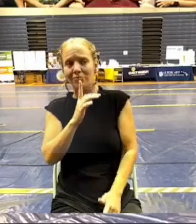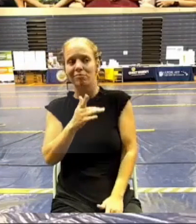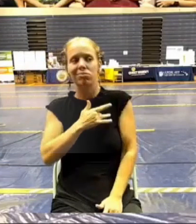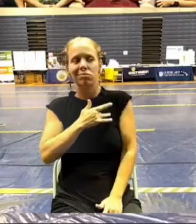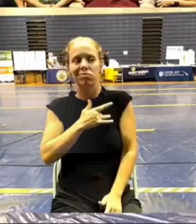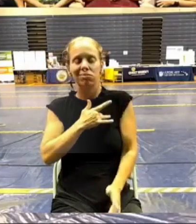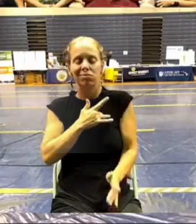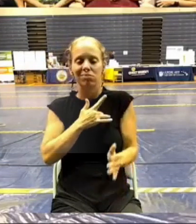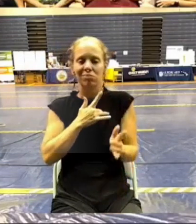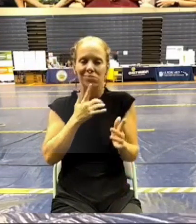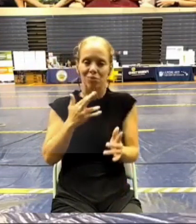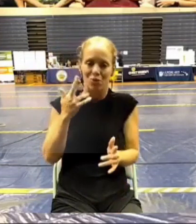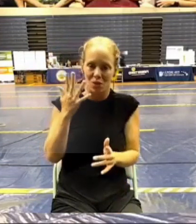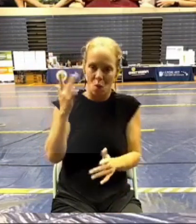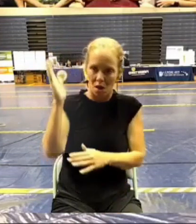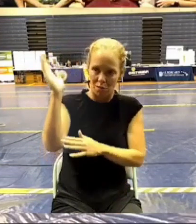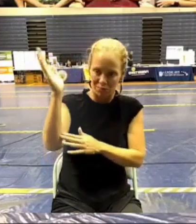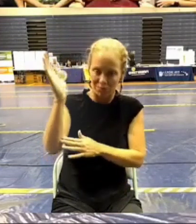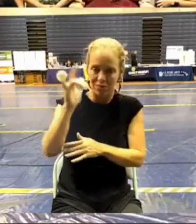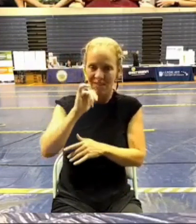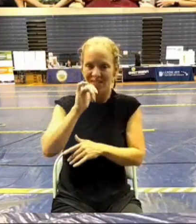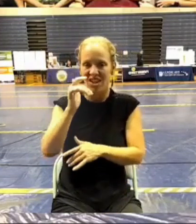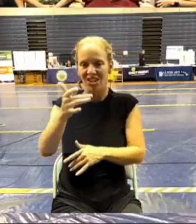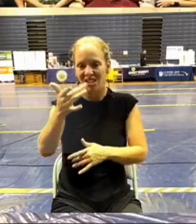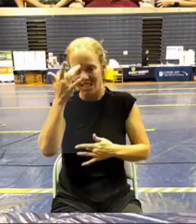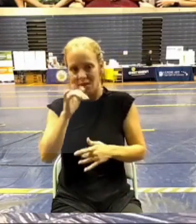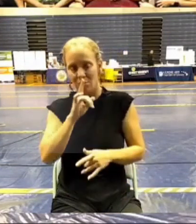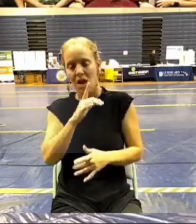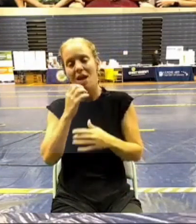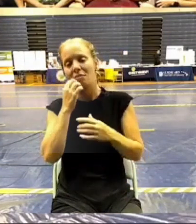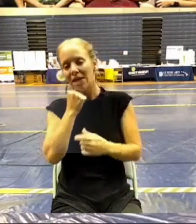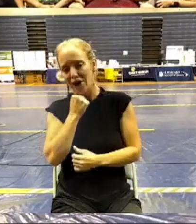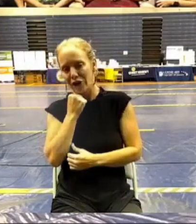The reason I'm up here and I'm under the weather is because I care.